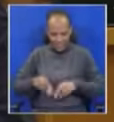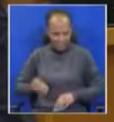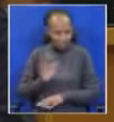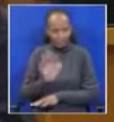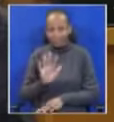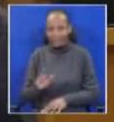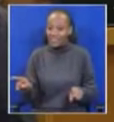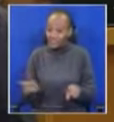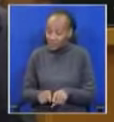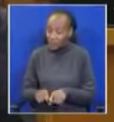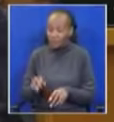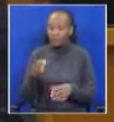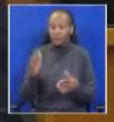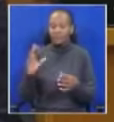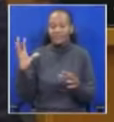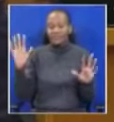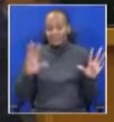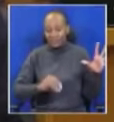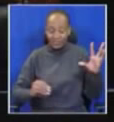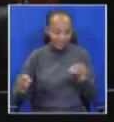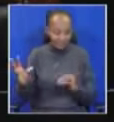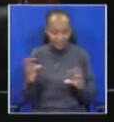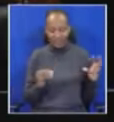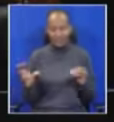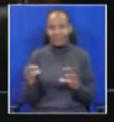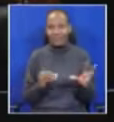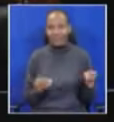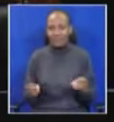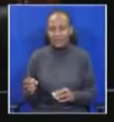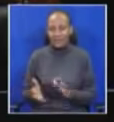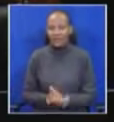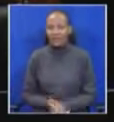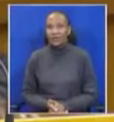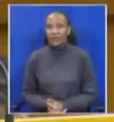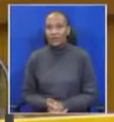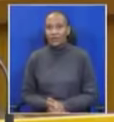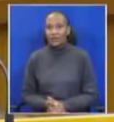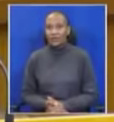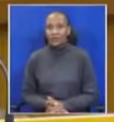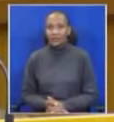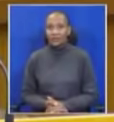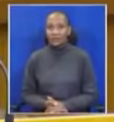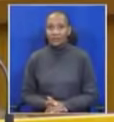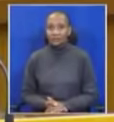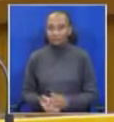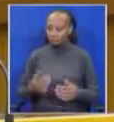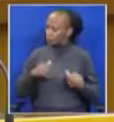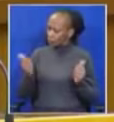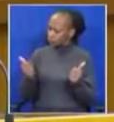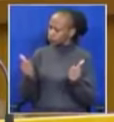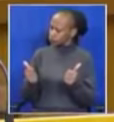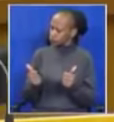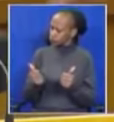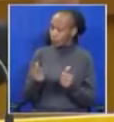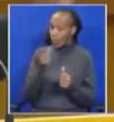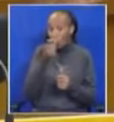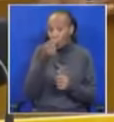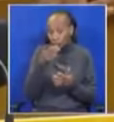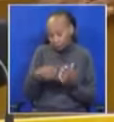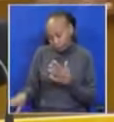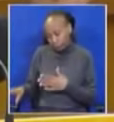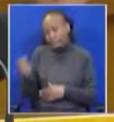deliberately leaving the rule must apply to him, he must withdraw. I am prepared to withdraw, but